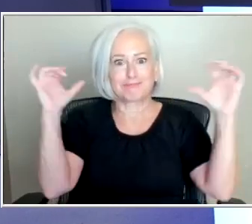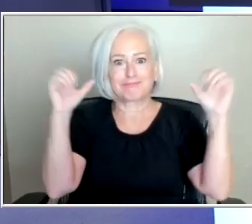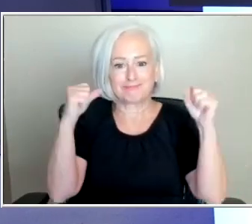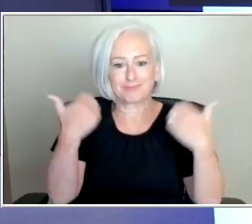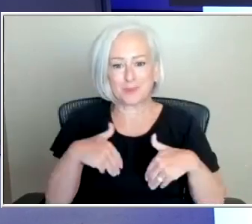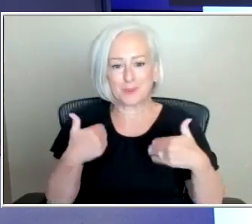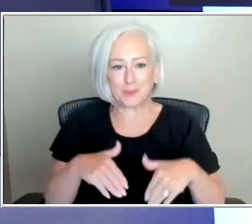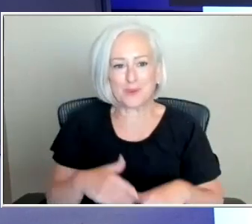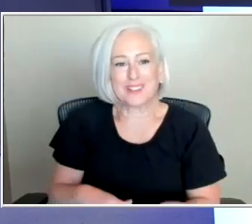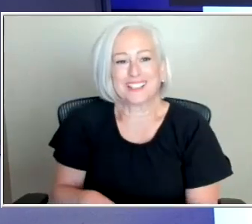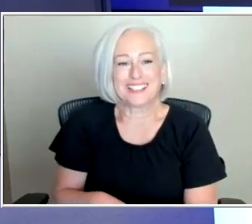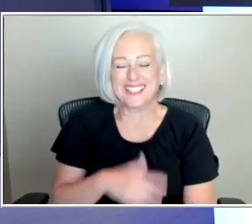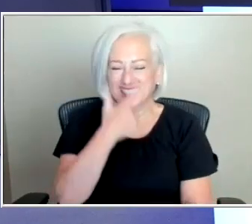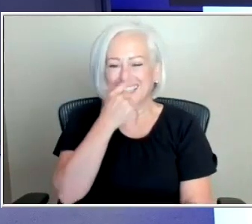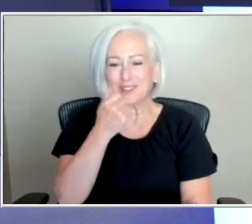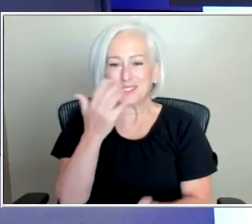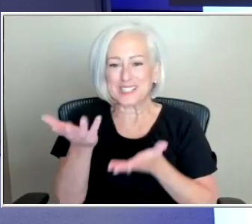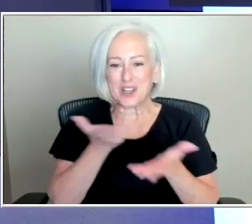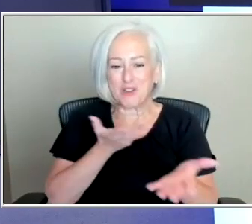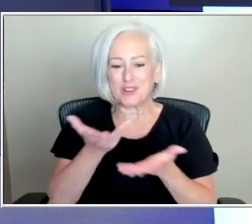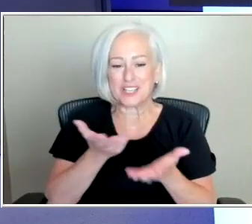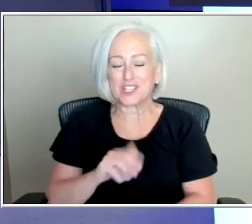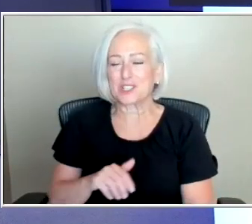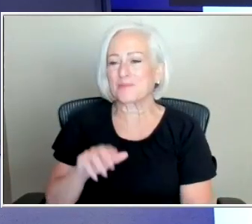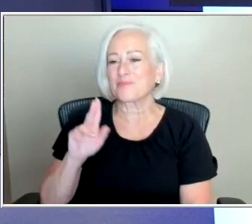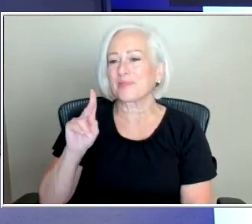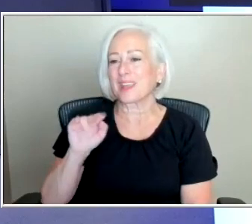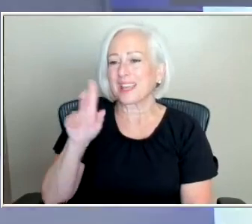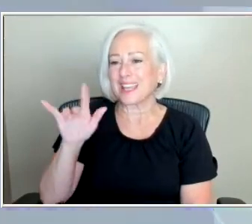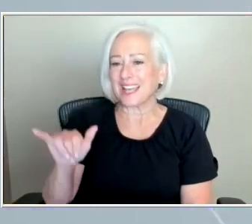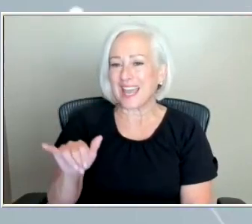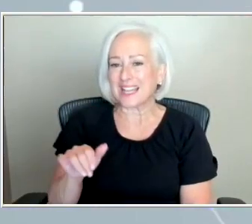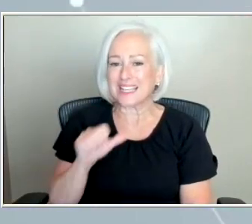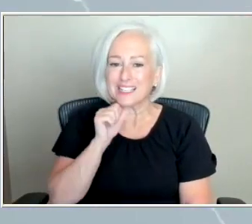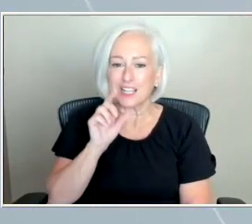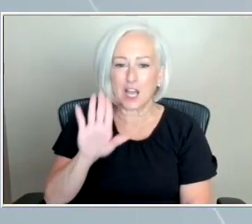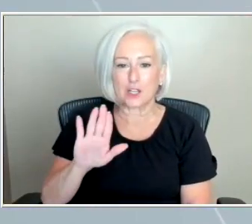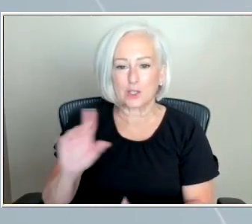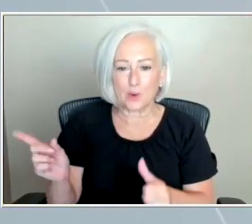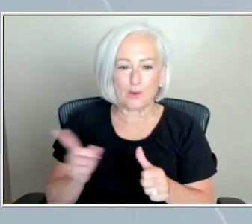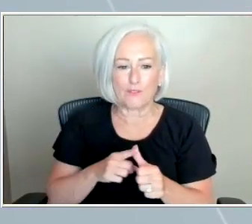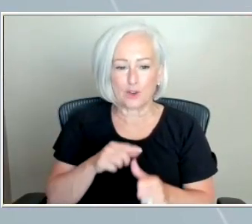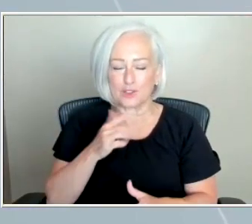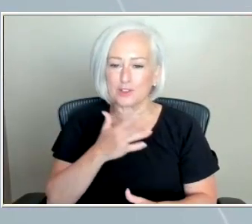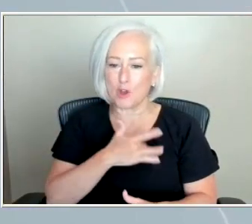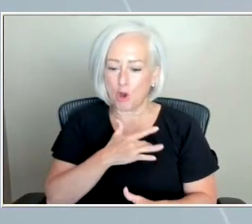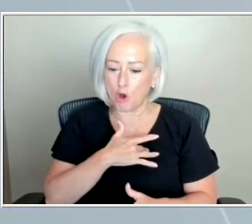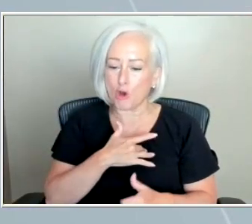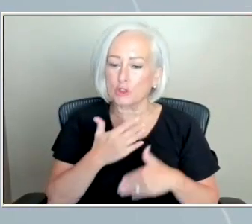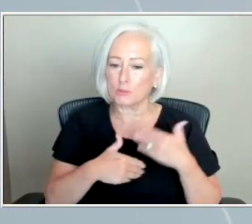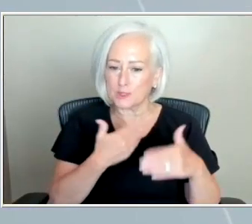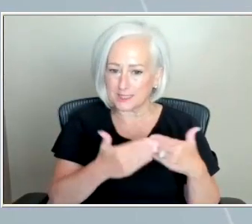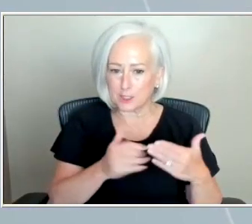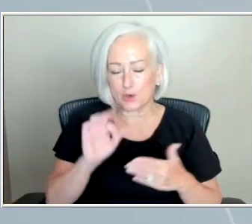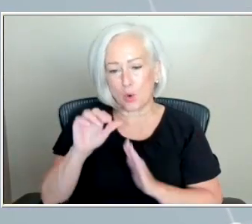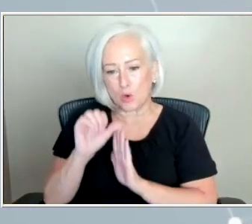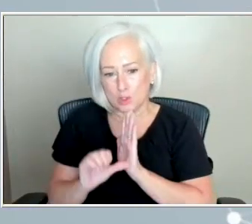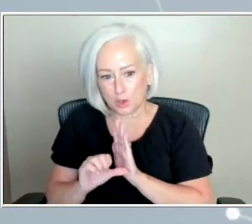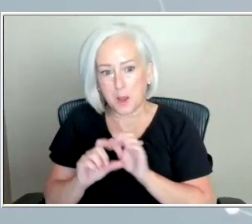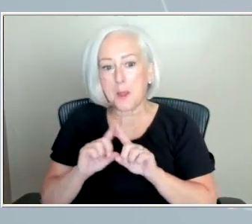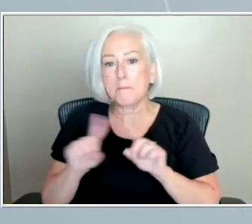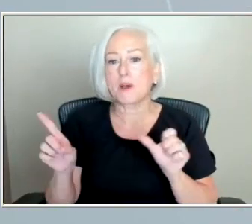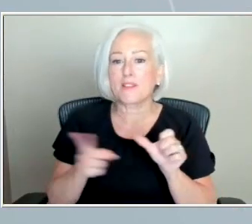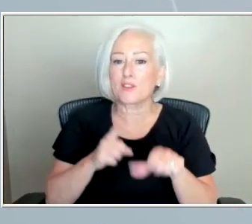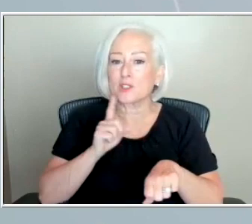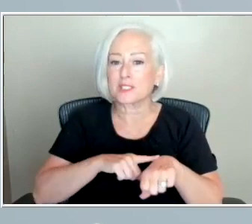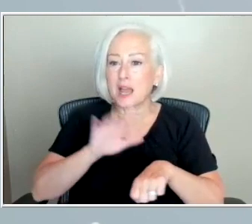for some interesting conversations. So. Kaylee, this was, of course, not your first heart surgery or procedure, but it was the first time your fiancé